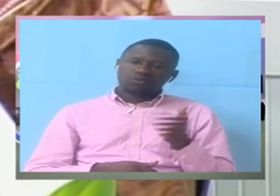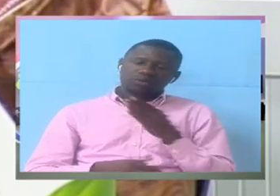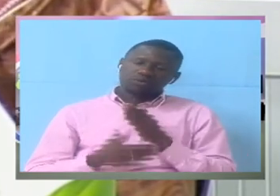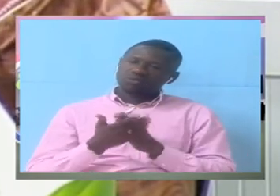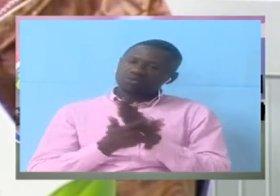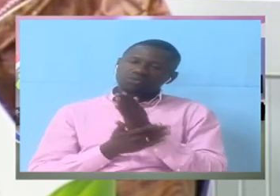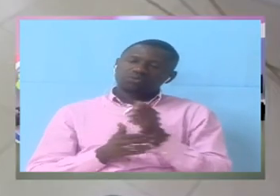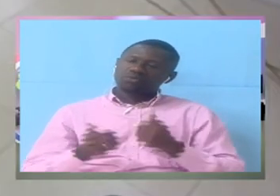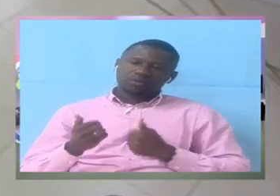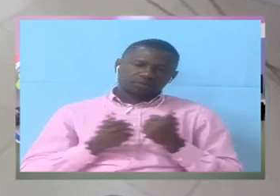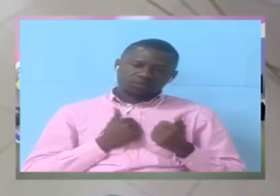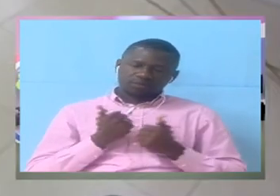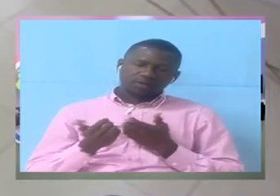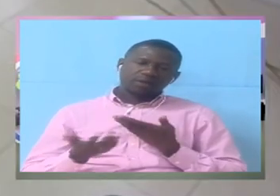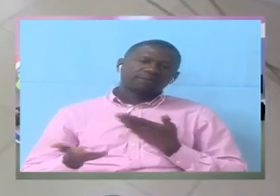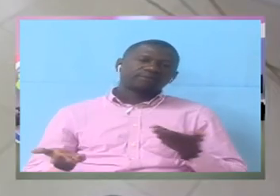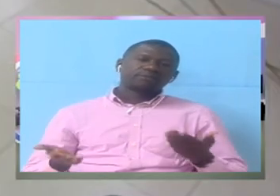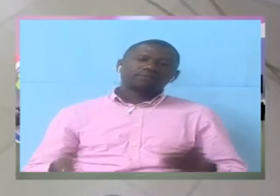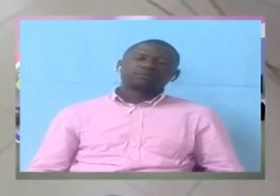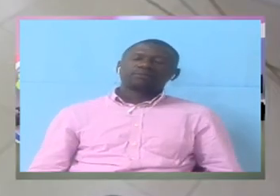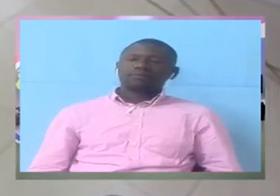through.